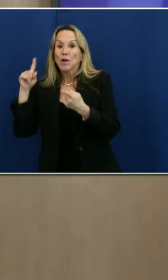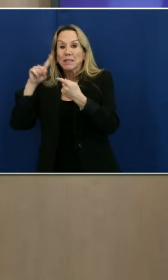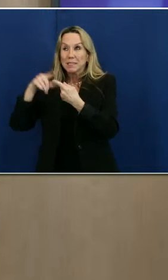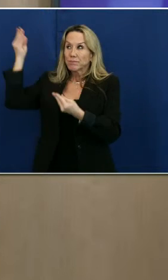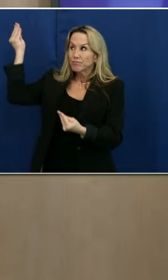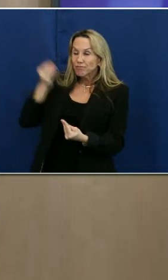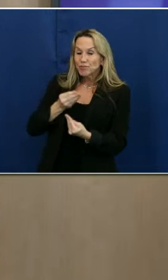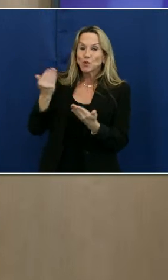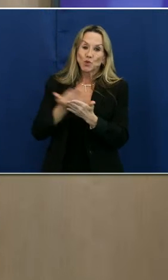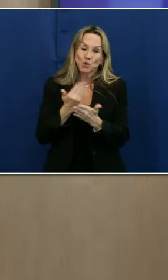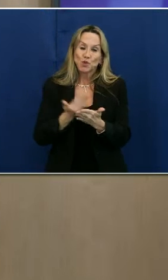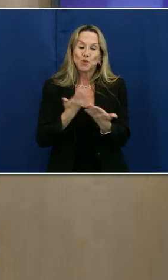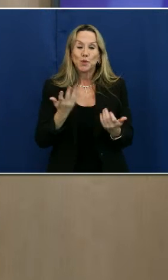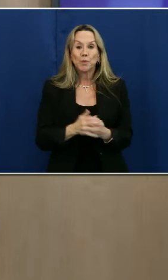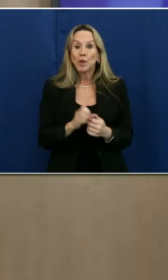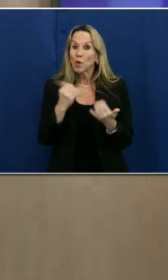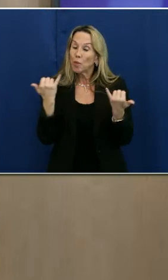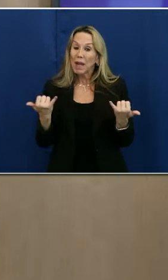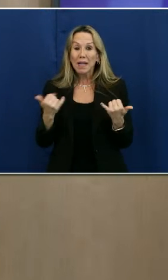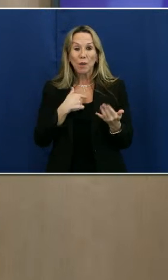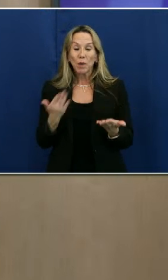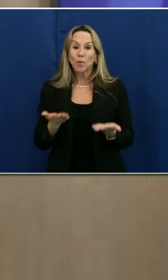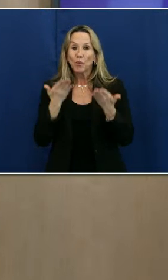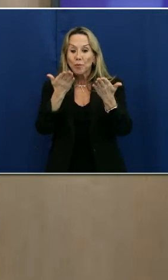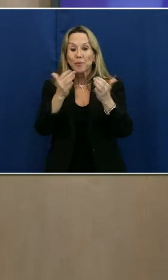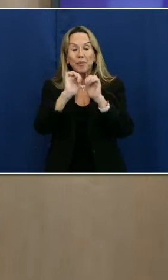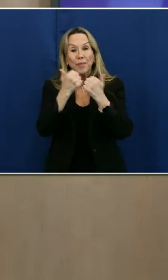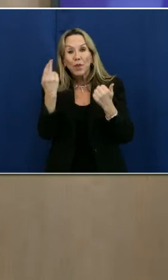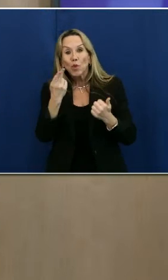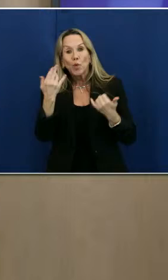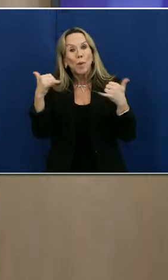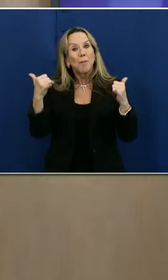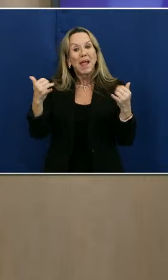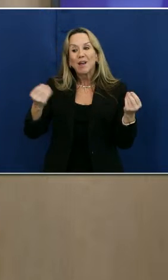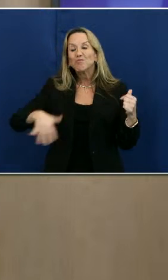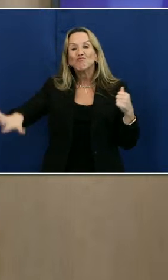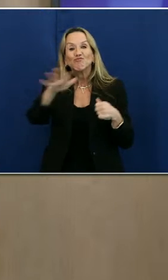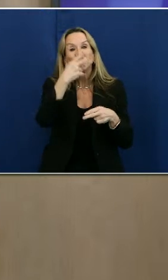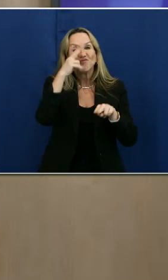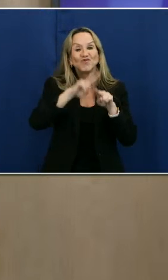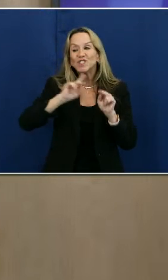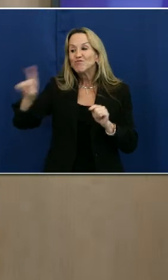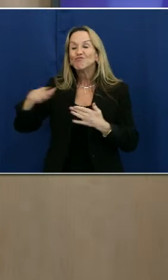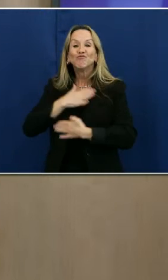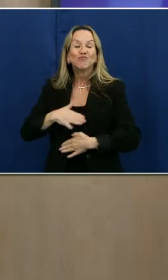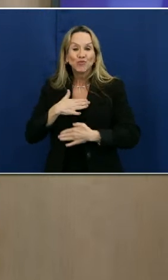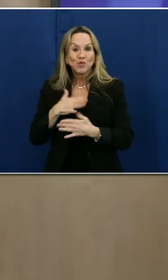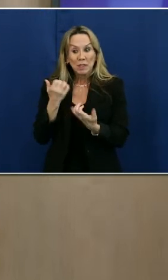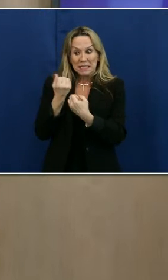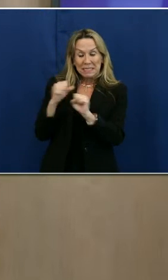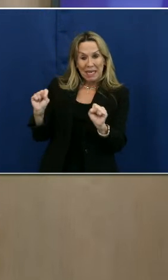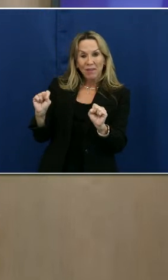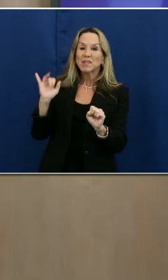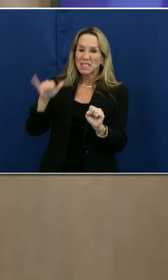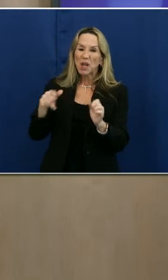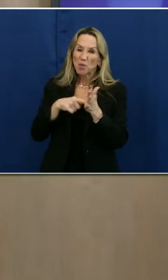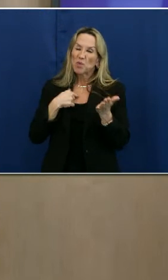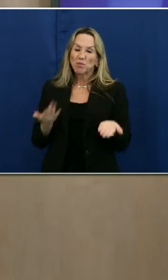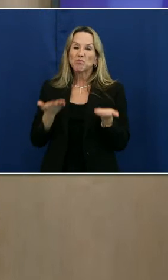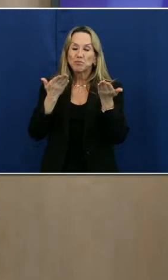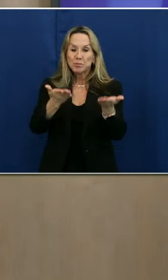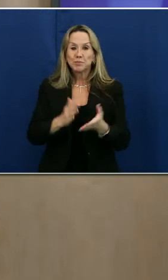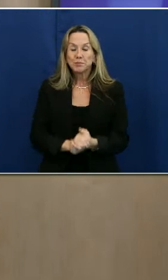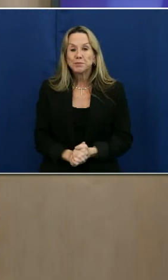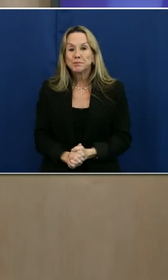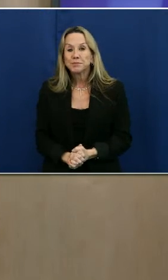the recommendations to utilize playground equipment in a safe manner. So